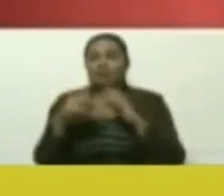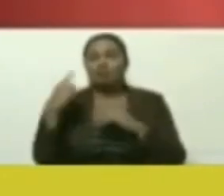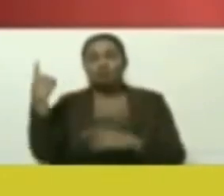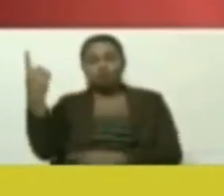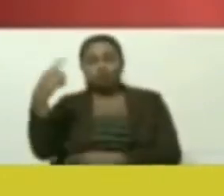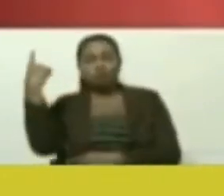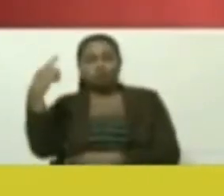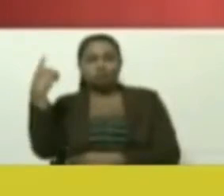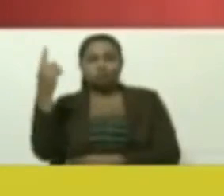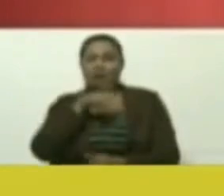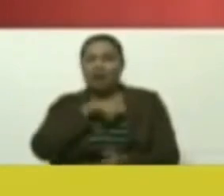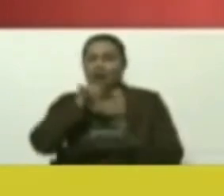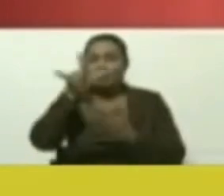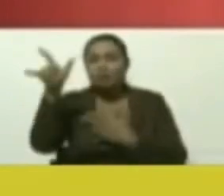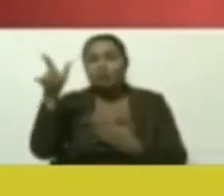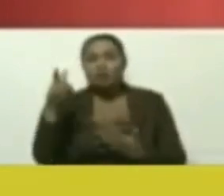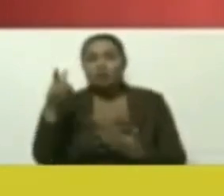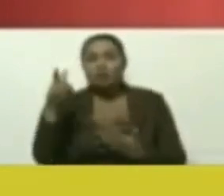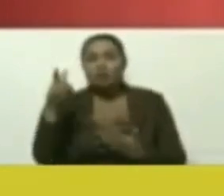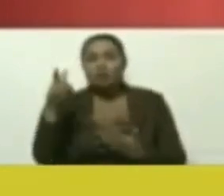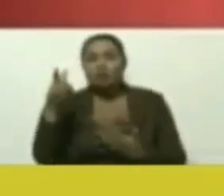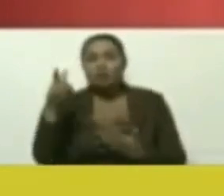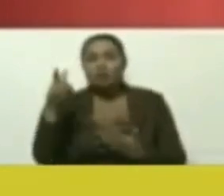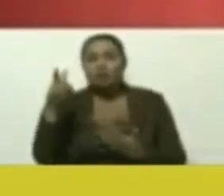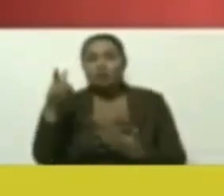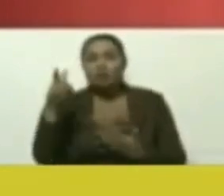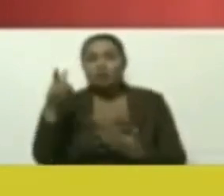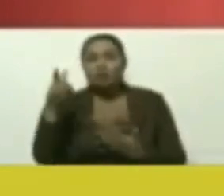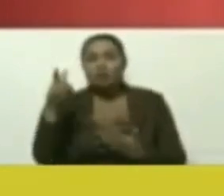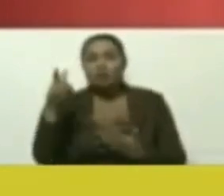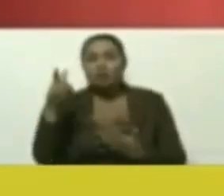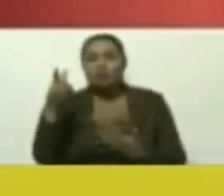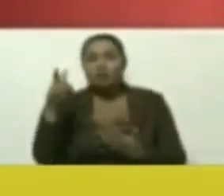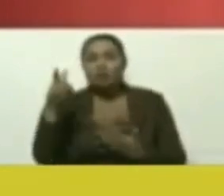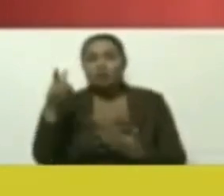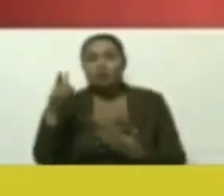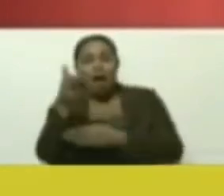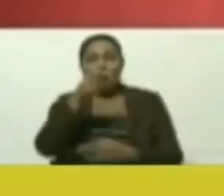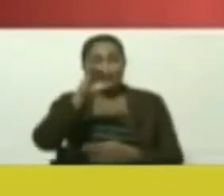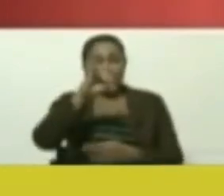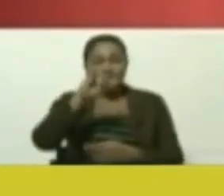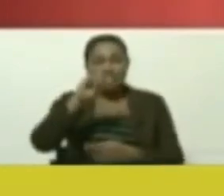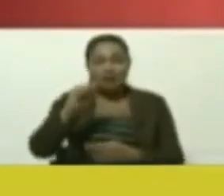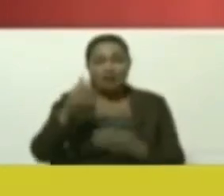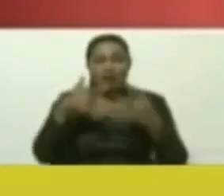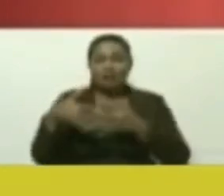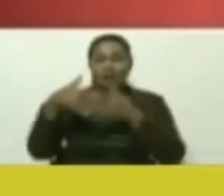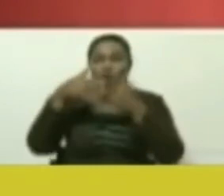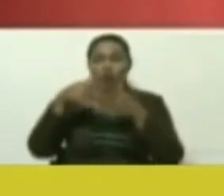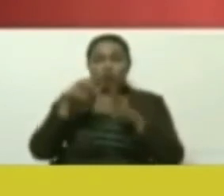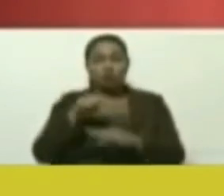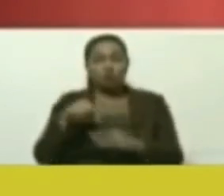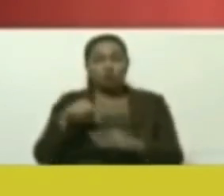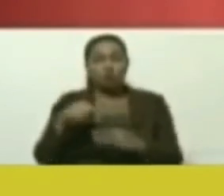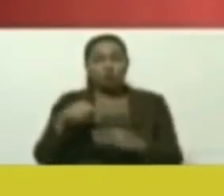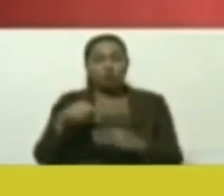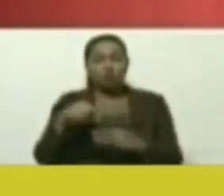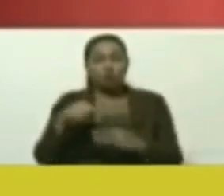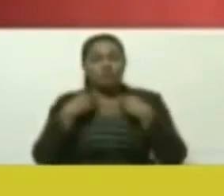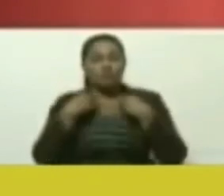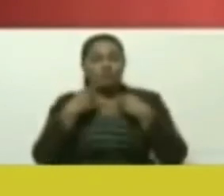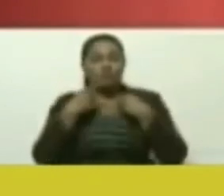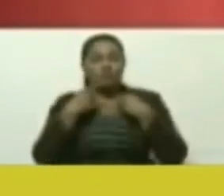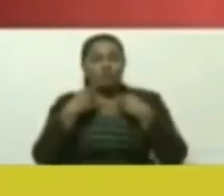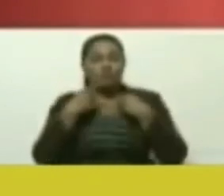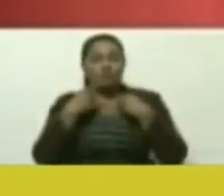sending helicopters and planes and weapons to Greece. So in the United